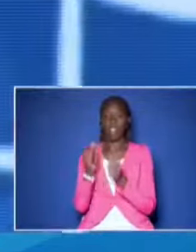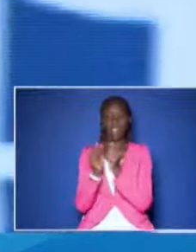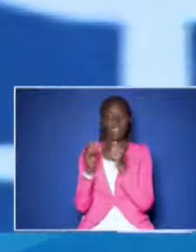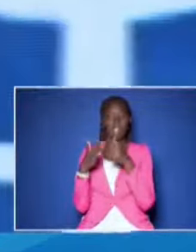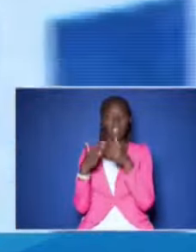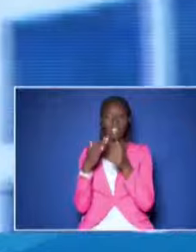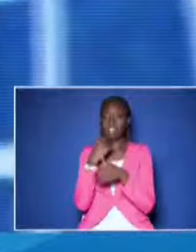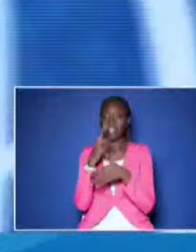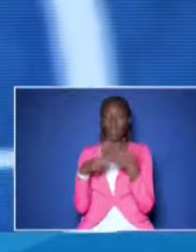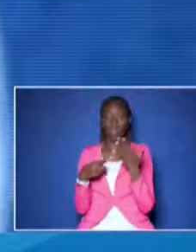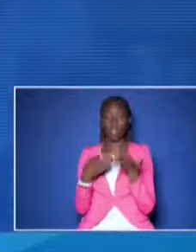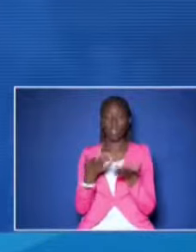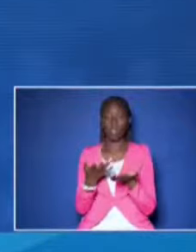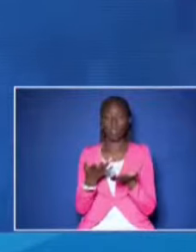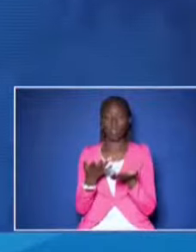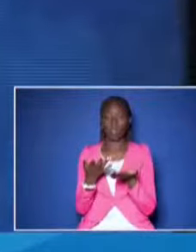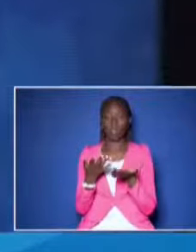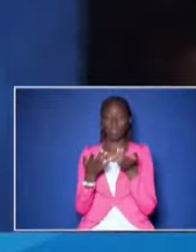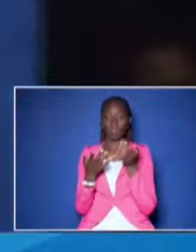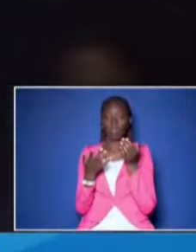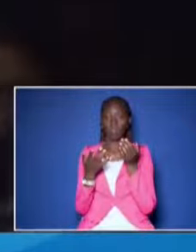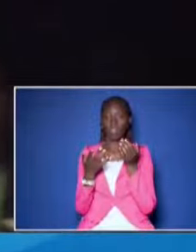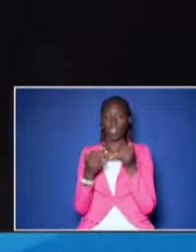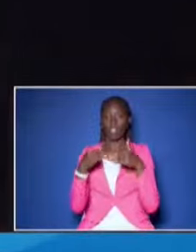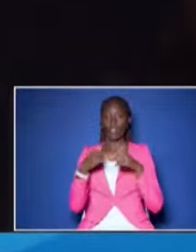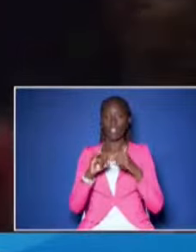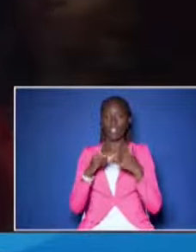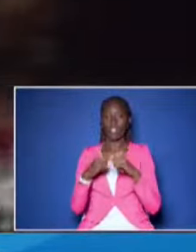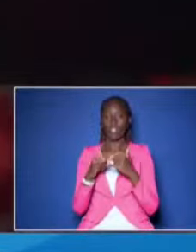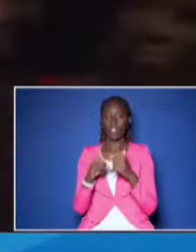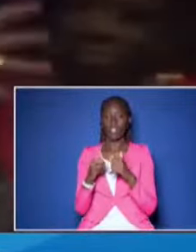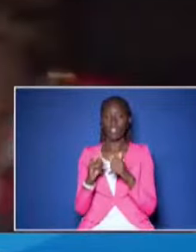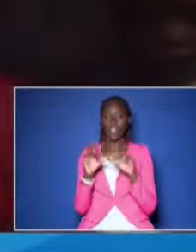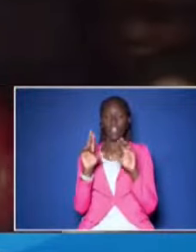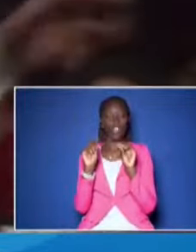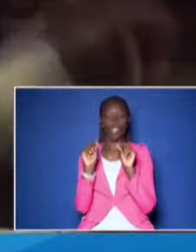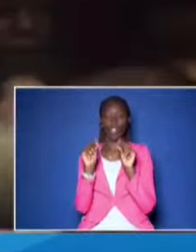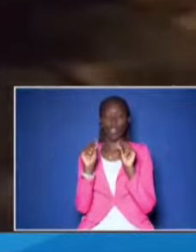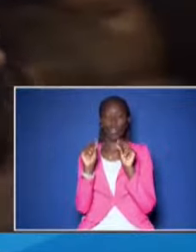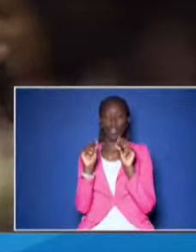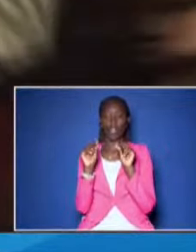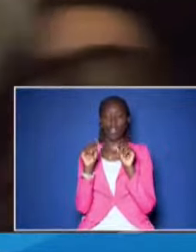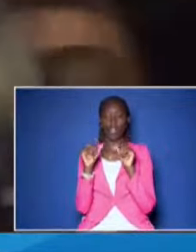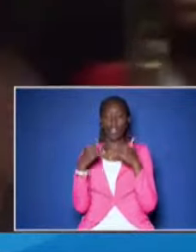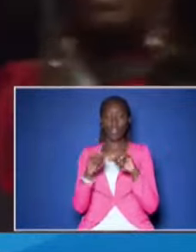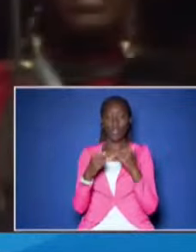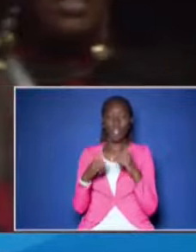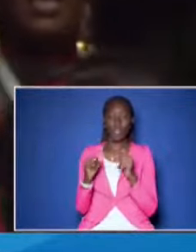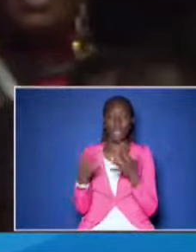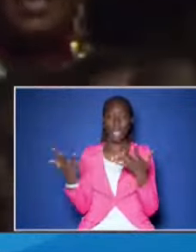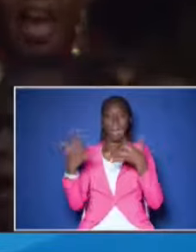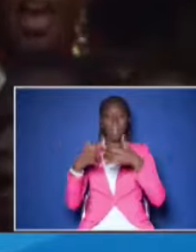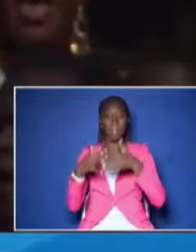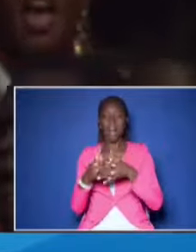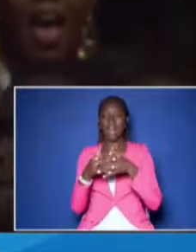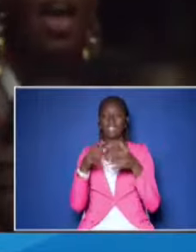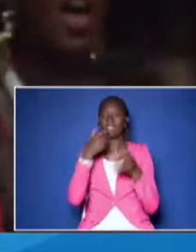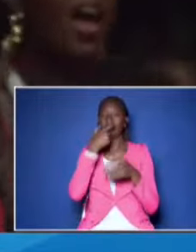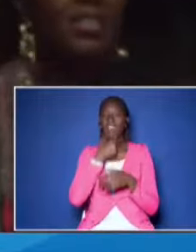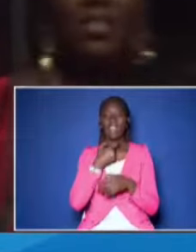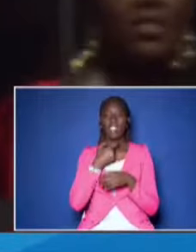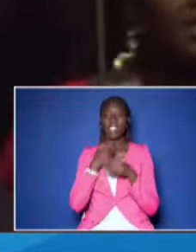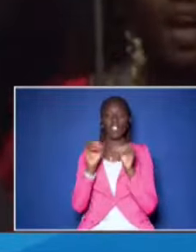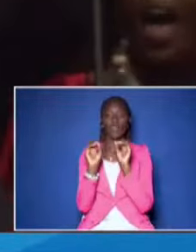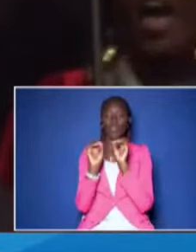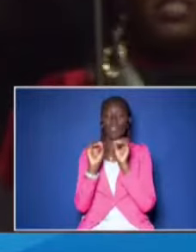people today are trying to change it they're trying to make it fit the age no no the word of God do not fit the age the age must fit